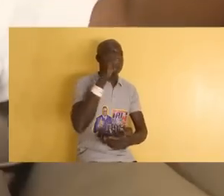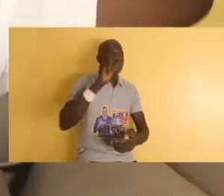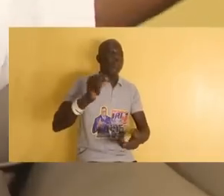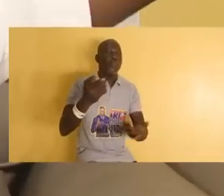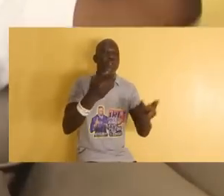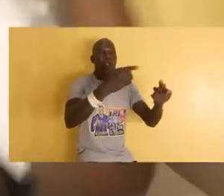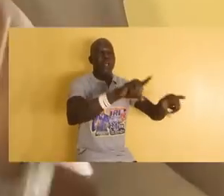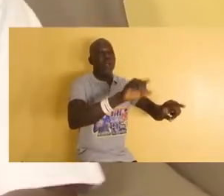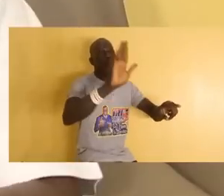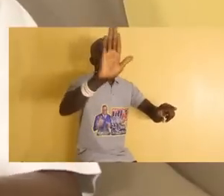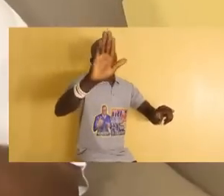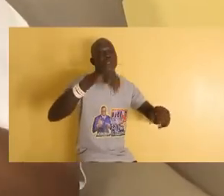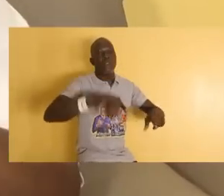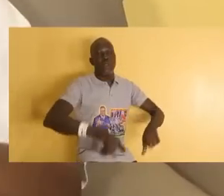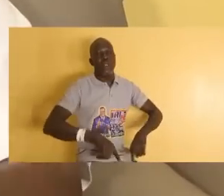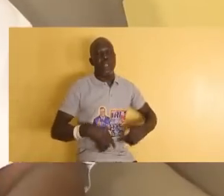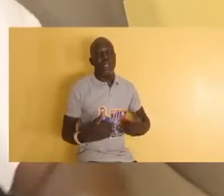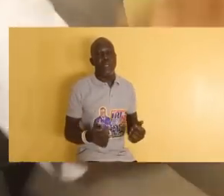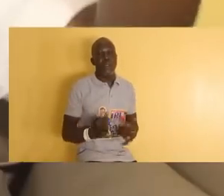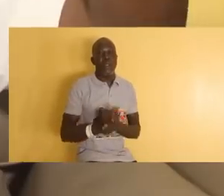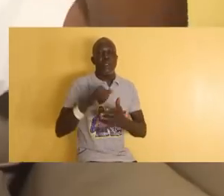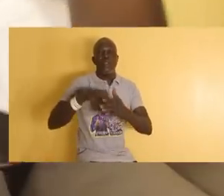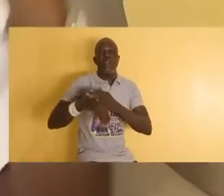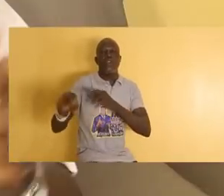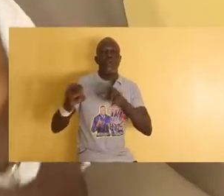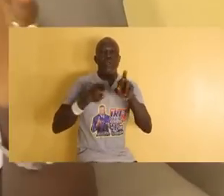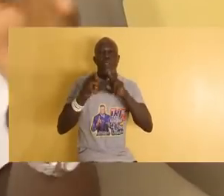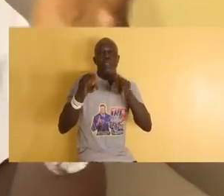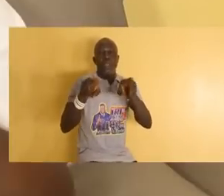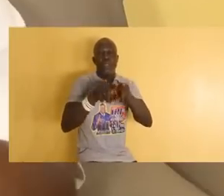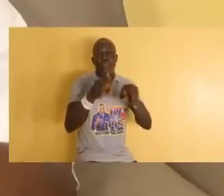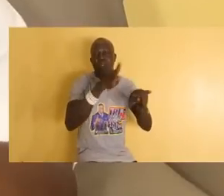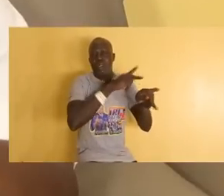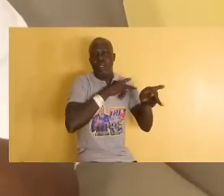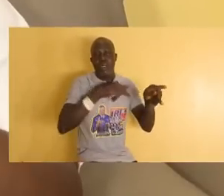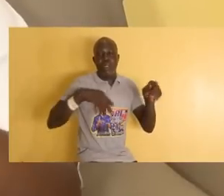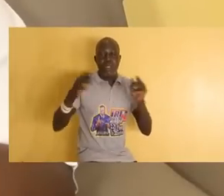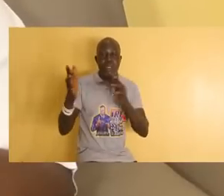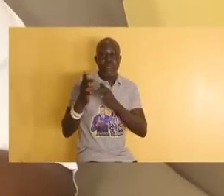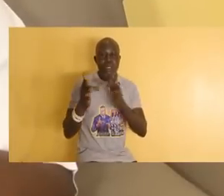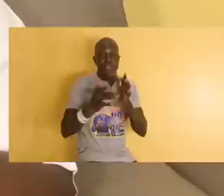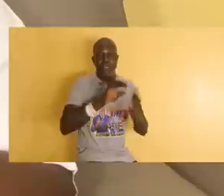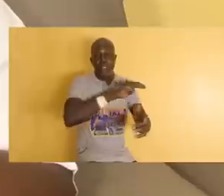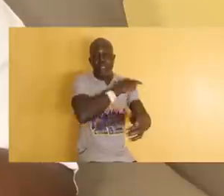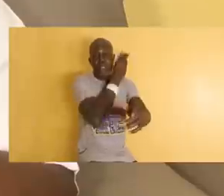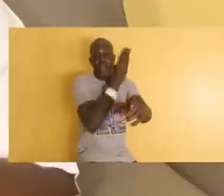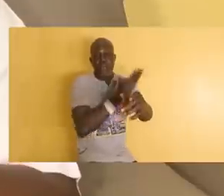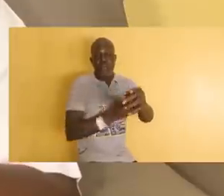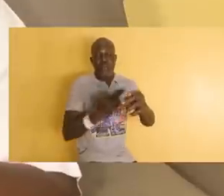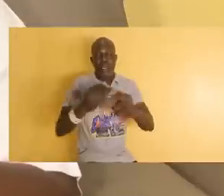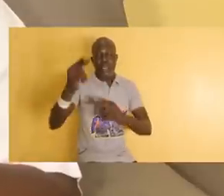Oh, my shell and why, yeah. Take place in your life. Oh, that shell you about. Rain has come. Yes. Oh, wow.